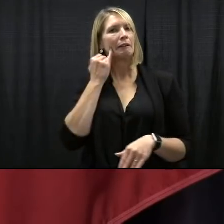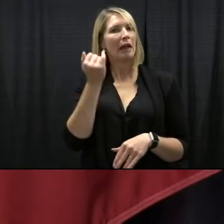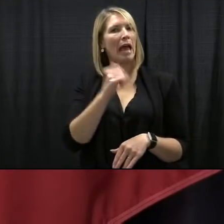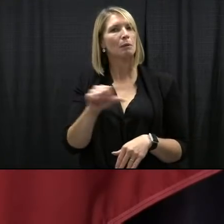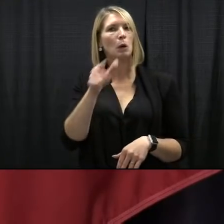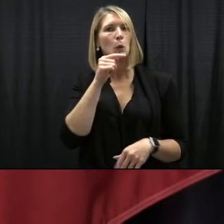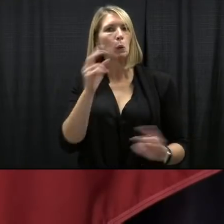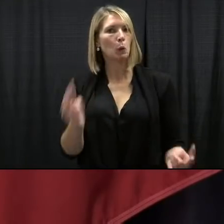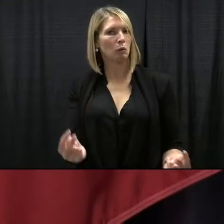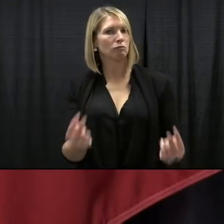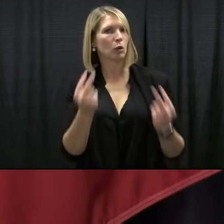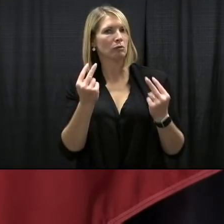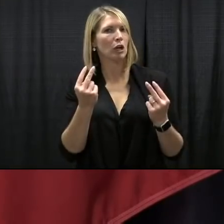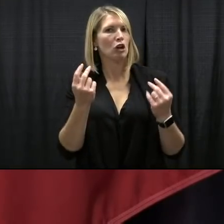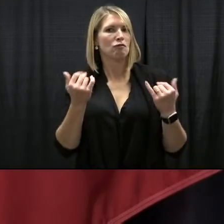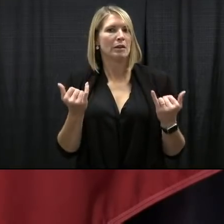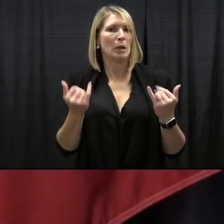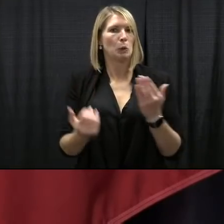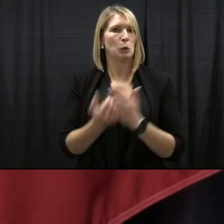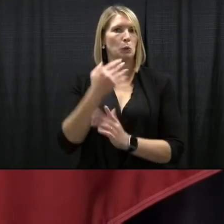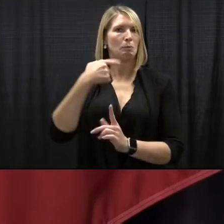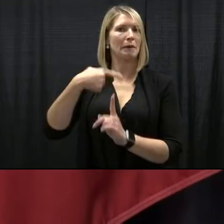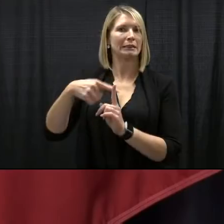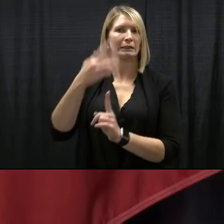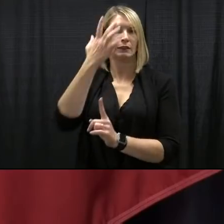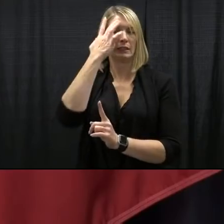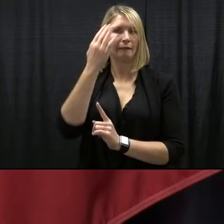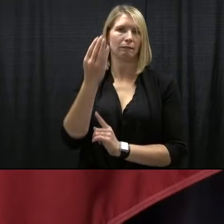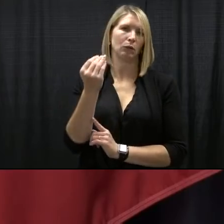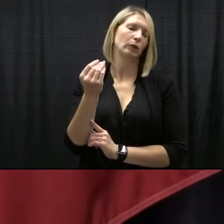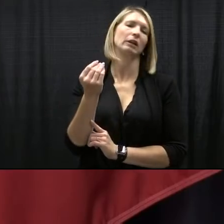total of 14 new confirmed cases today, and our total number is